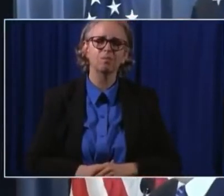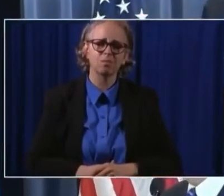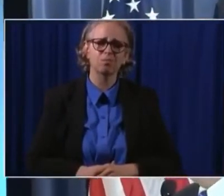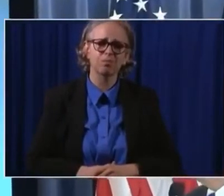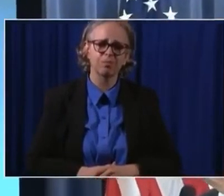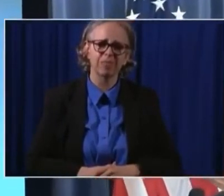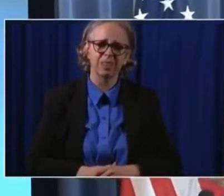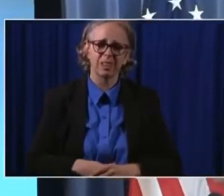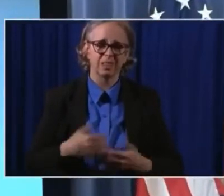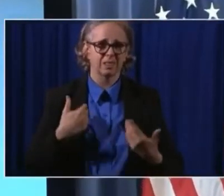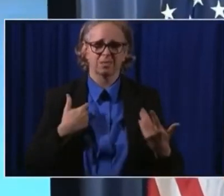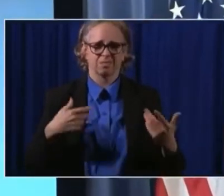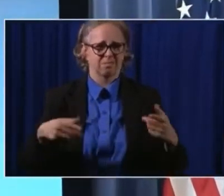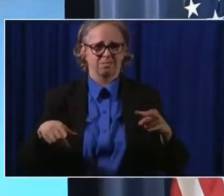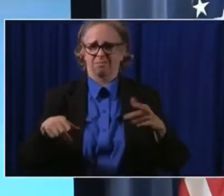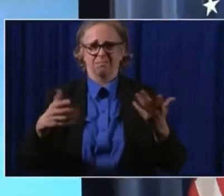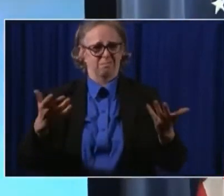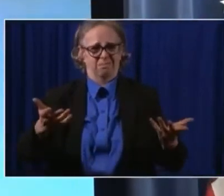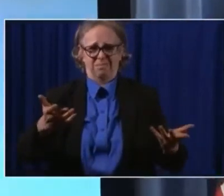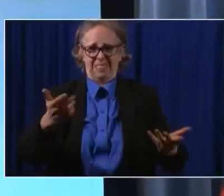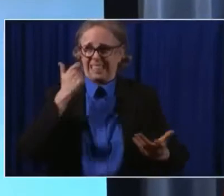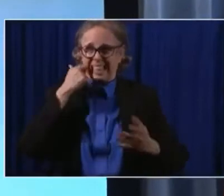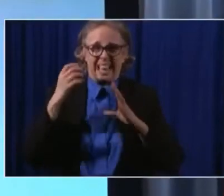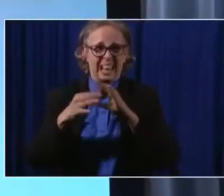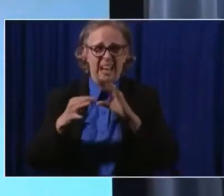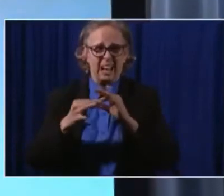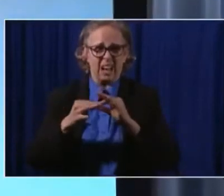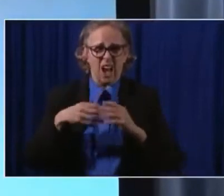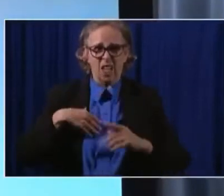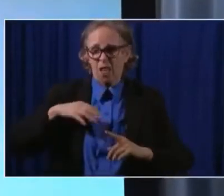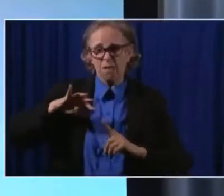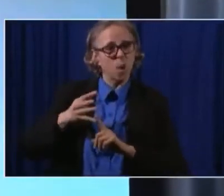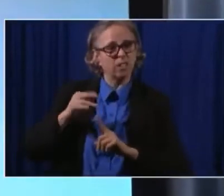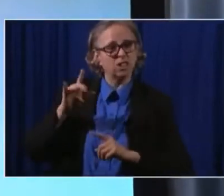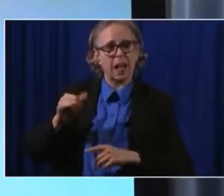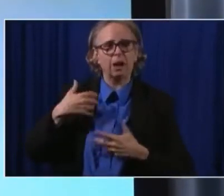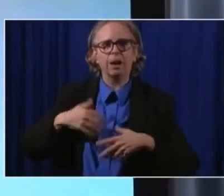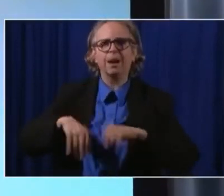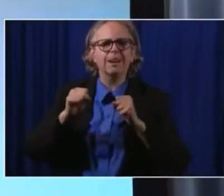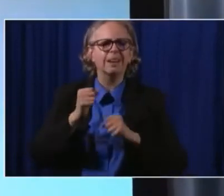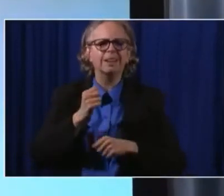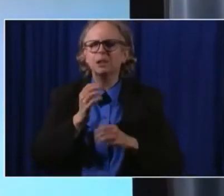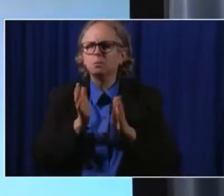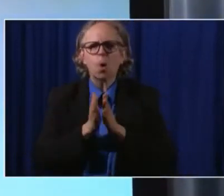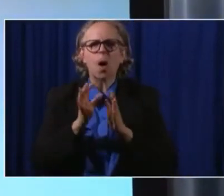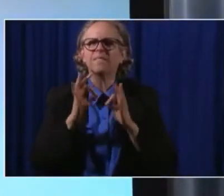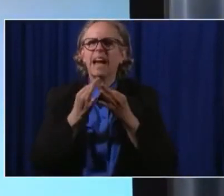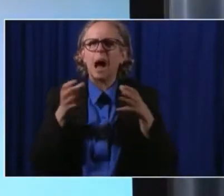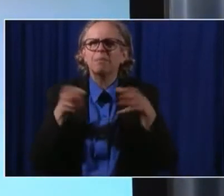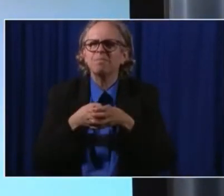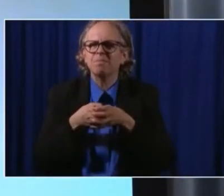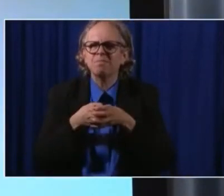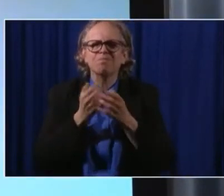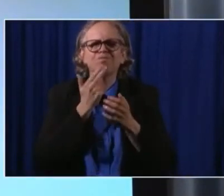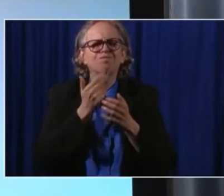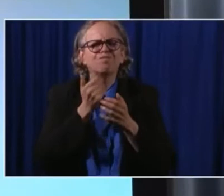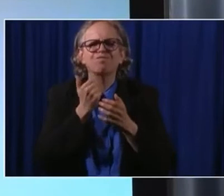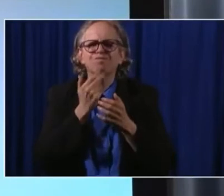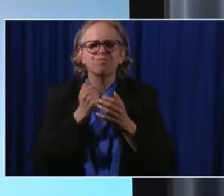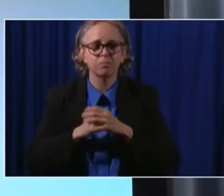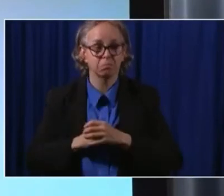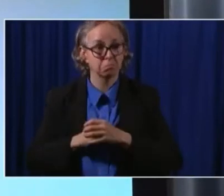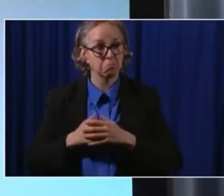had a very small family gathering on the 4th of July. Honestly believed that we were very safe. No one